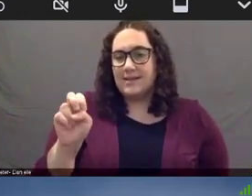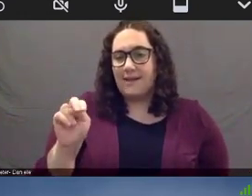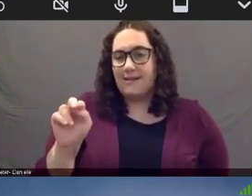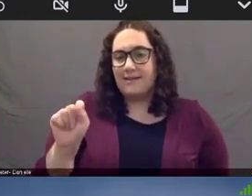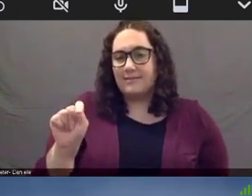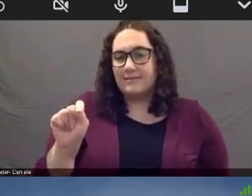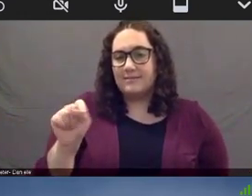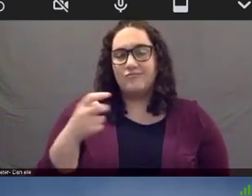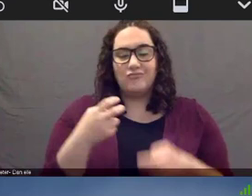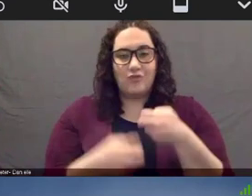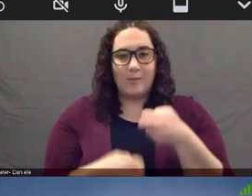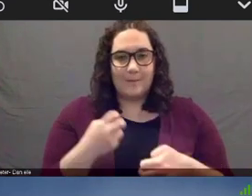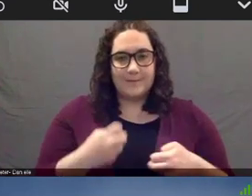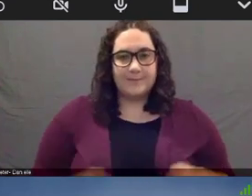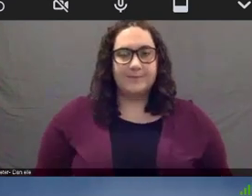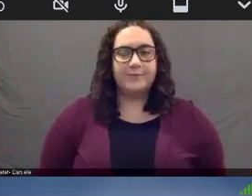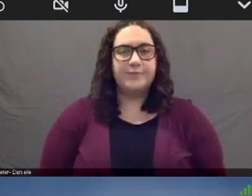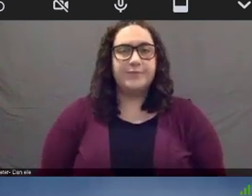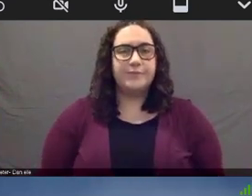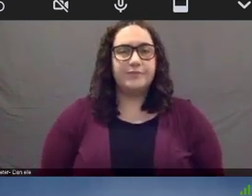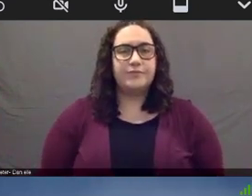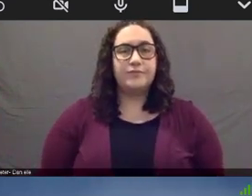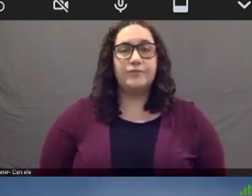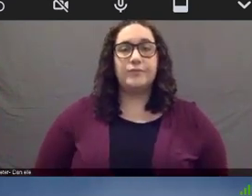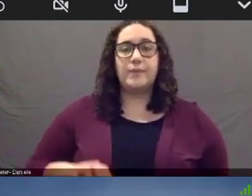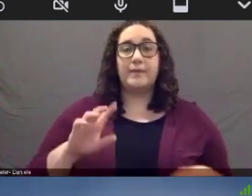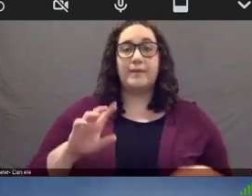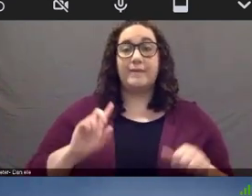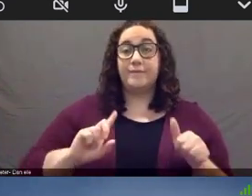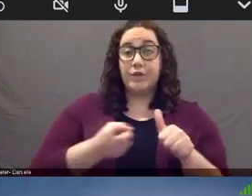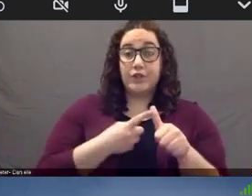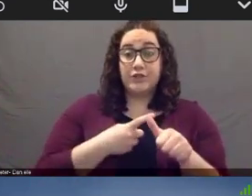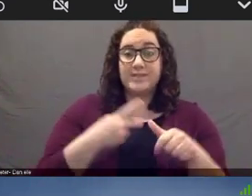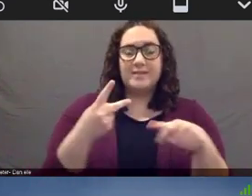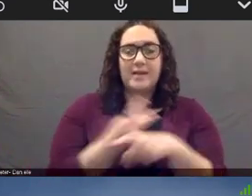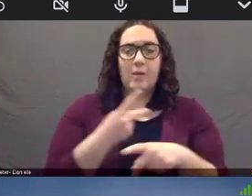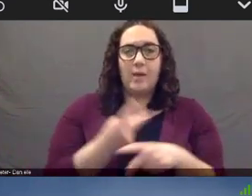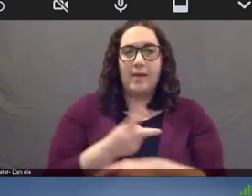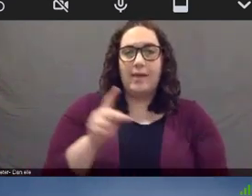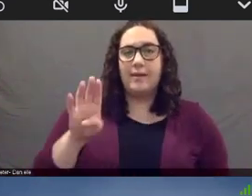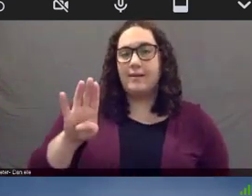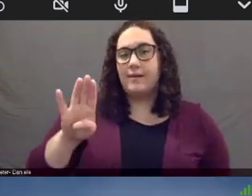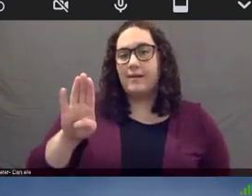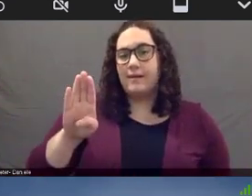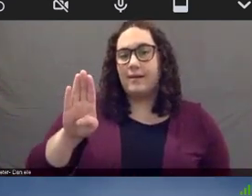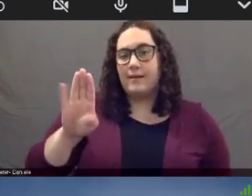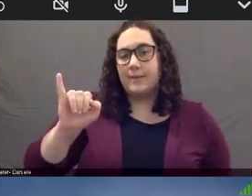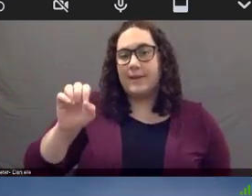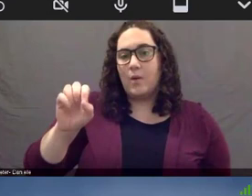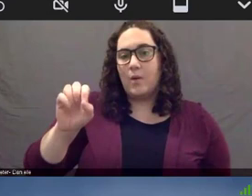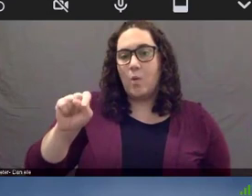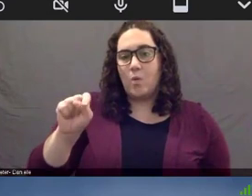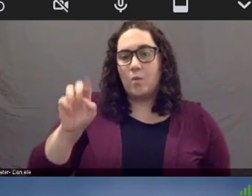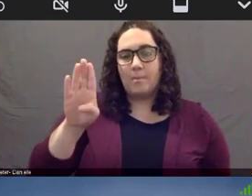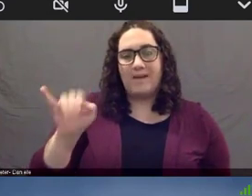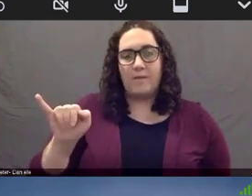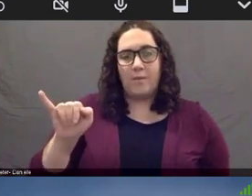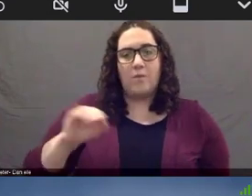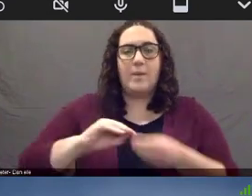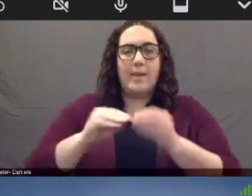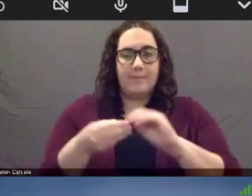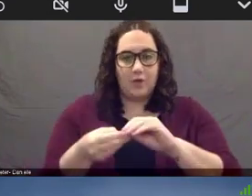the ratio of the resistance to conduction in the material versus convection across the boundary